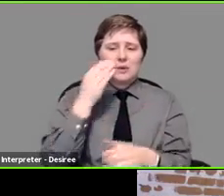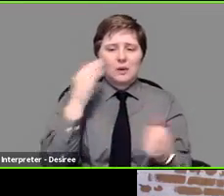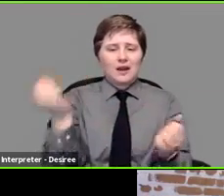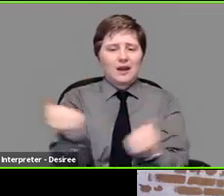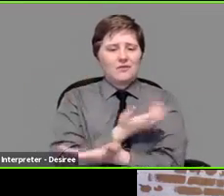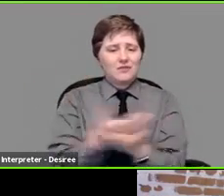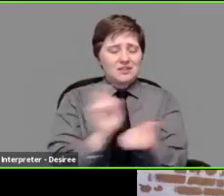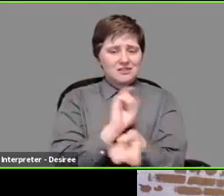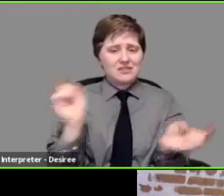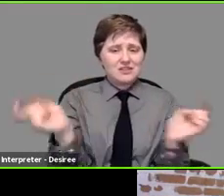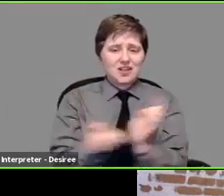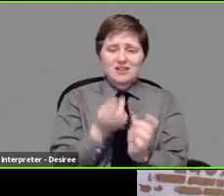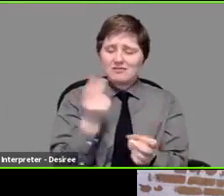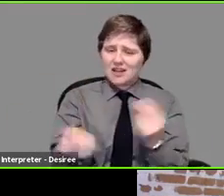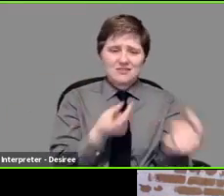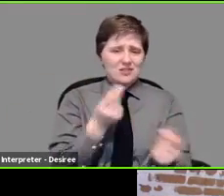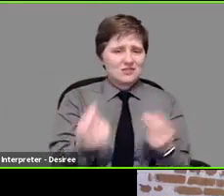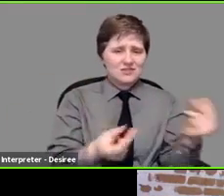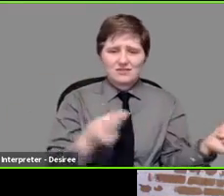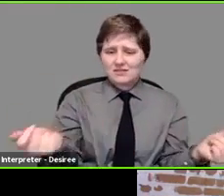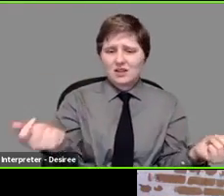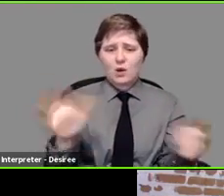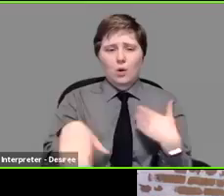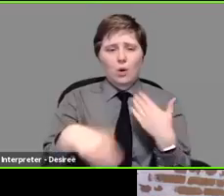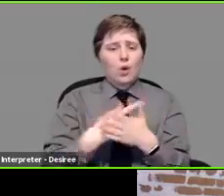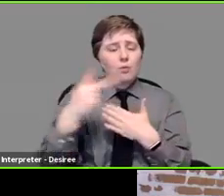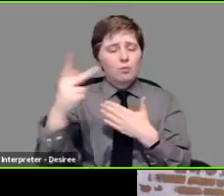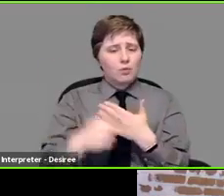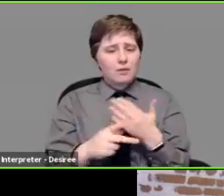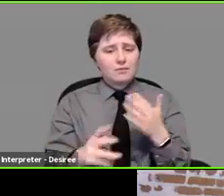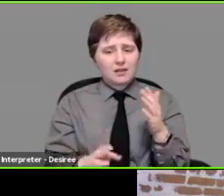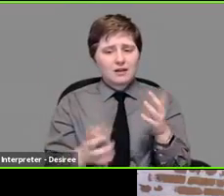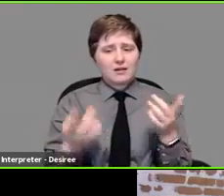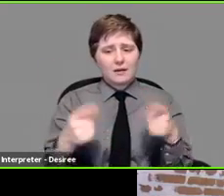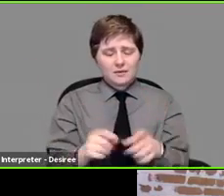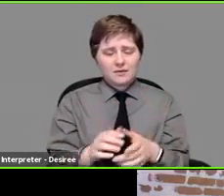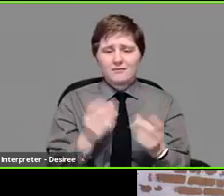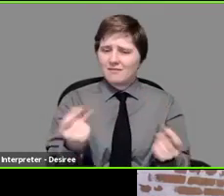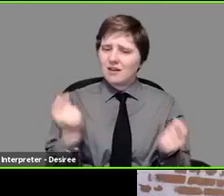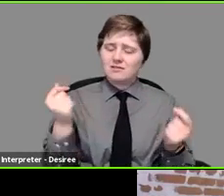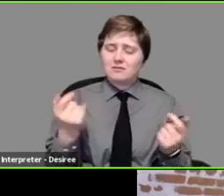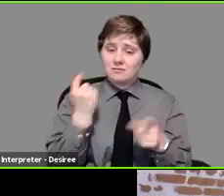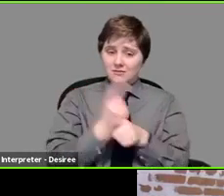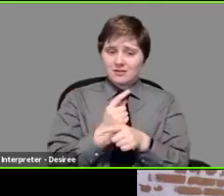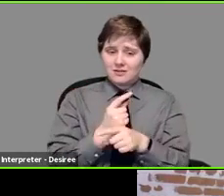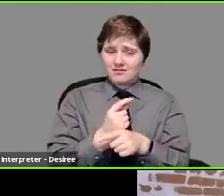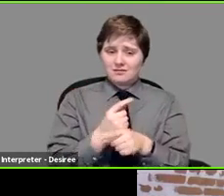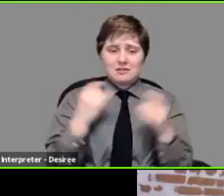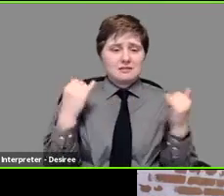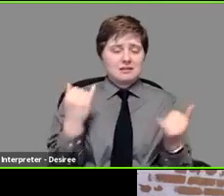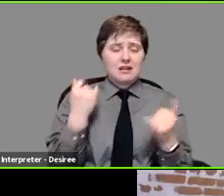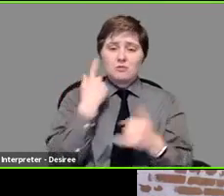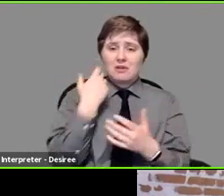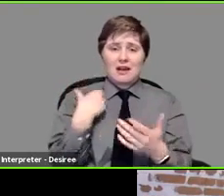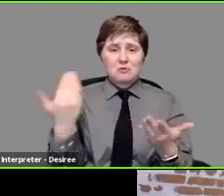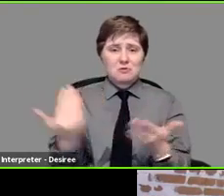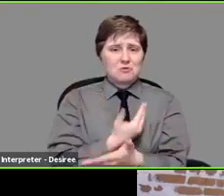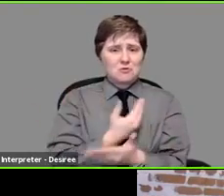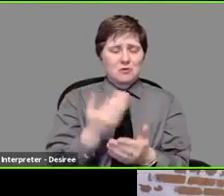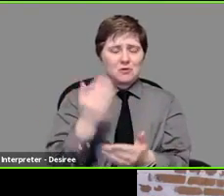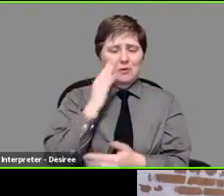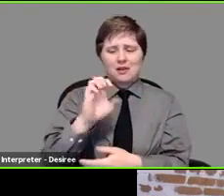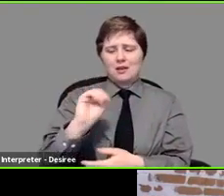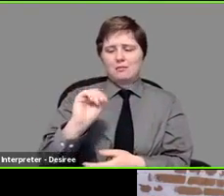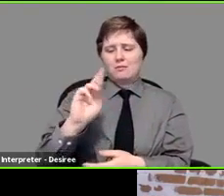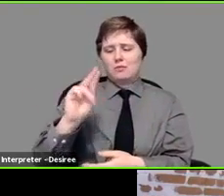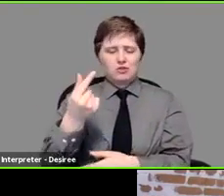that is changing so rapidly and all the programs that are coming out so quickly, right? Today, we just got new word of the Emerge